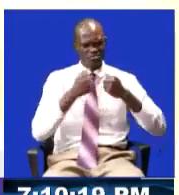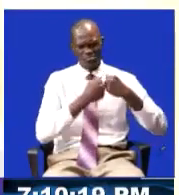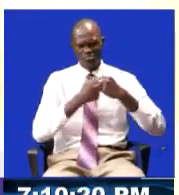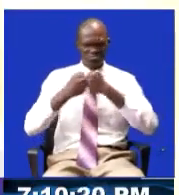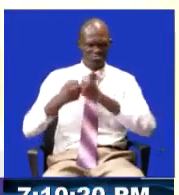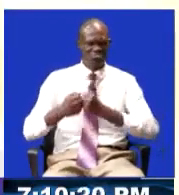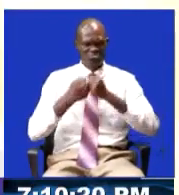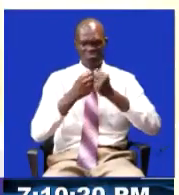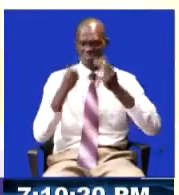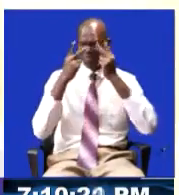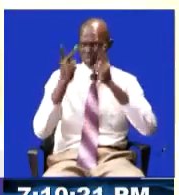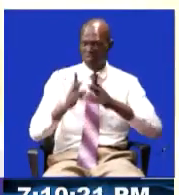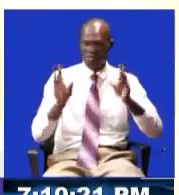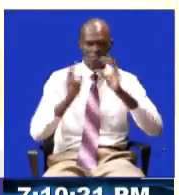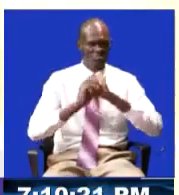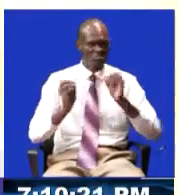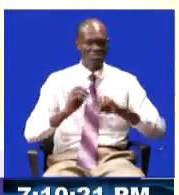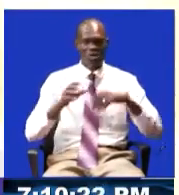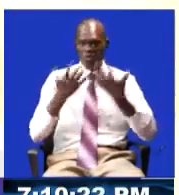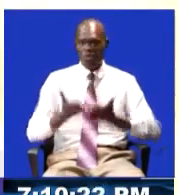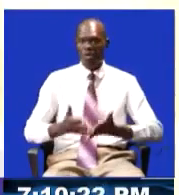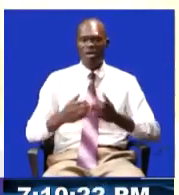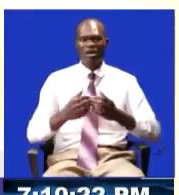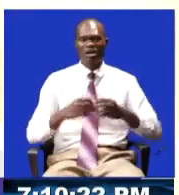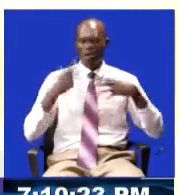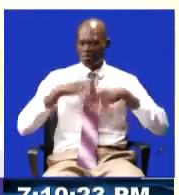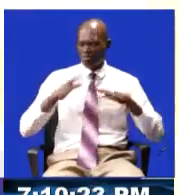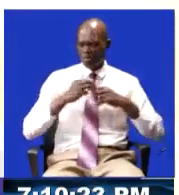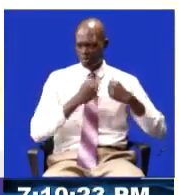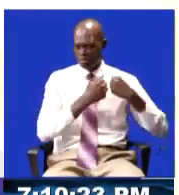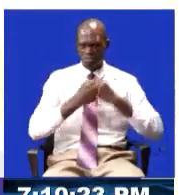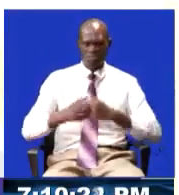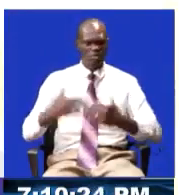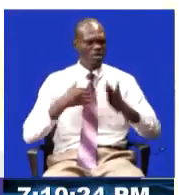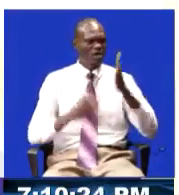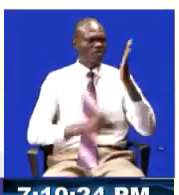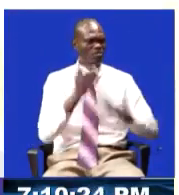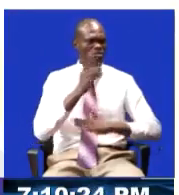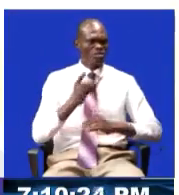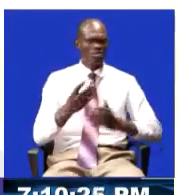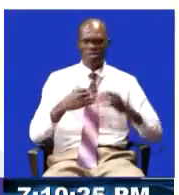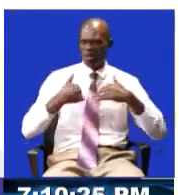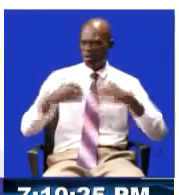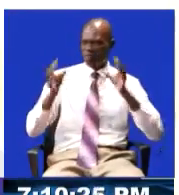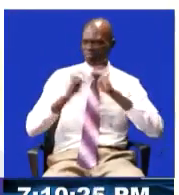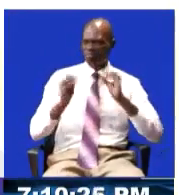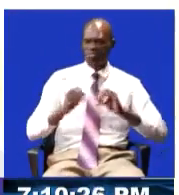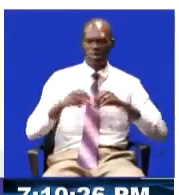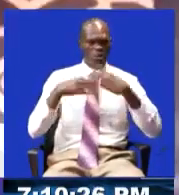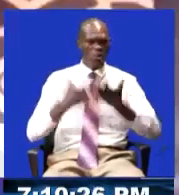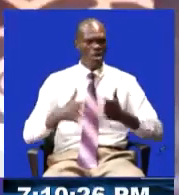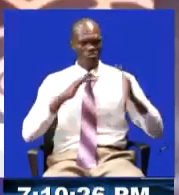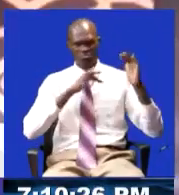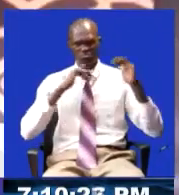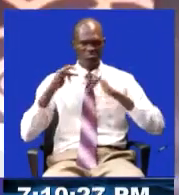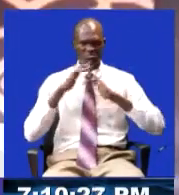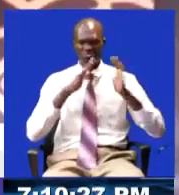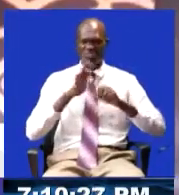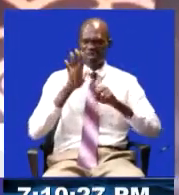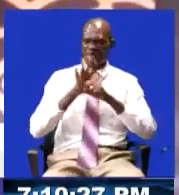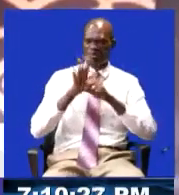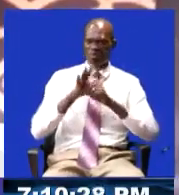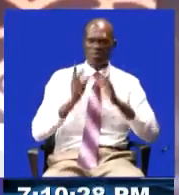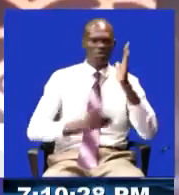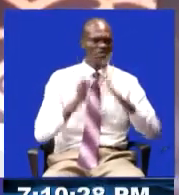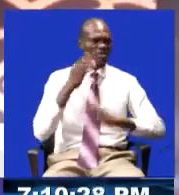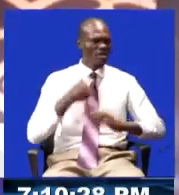kabisa. Nikech kama ji yware, pinyno ok nyal sudo maber. Kama koko nitie, pinyno ok nyal sudo